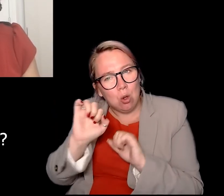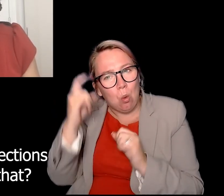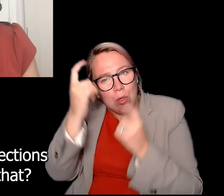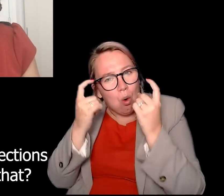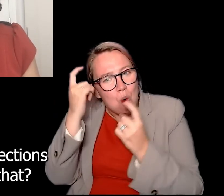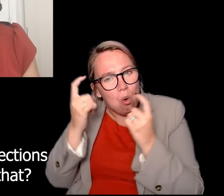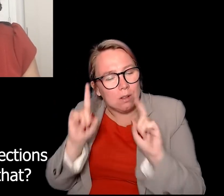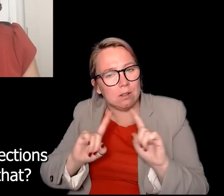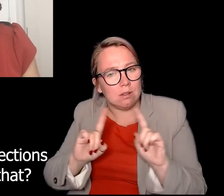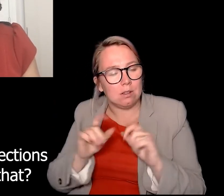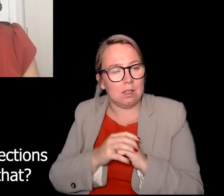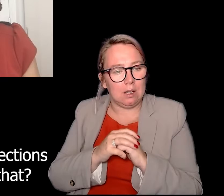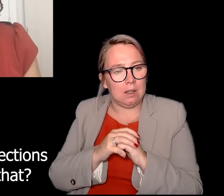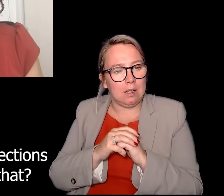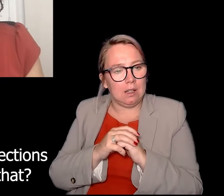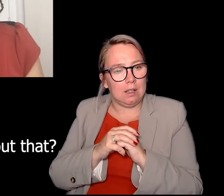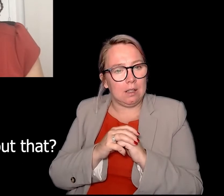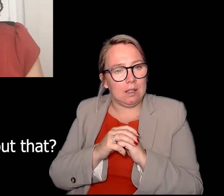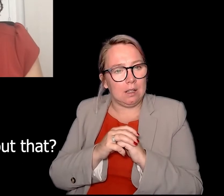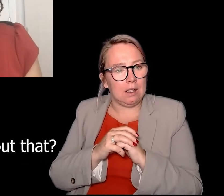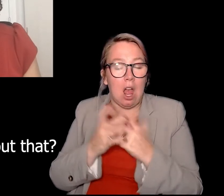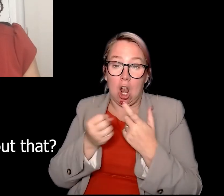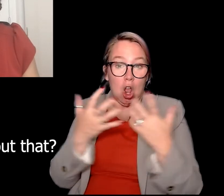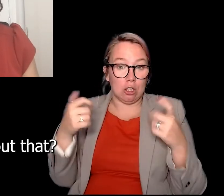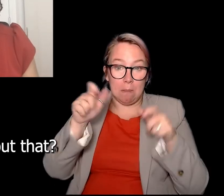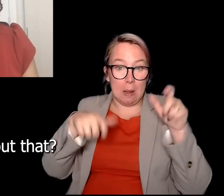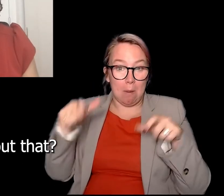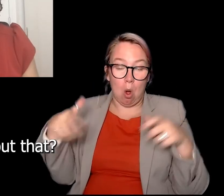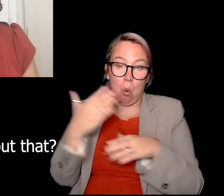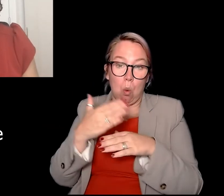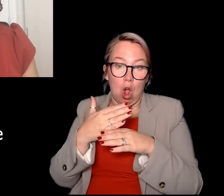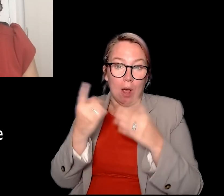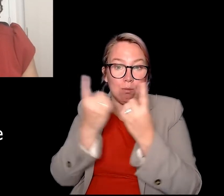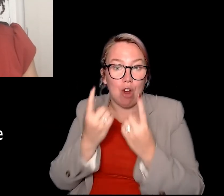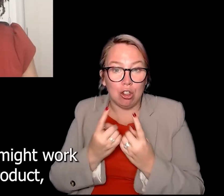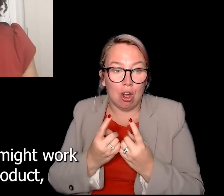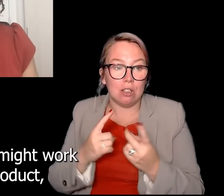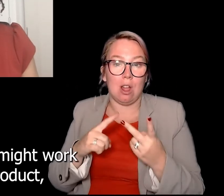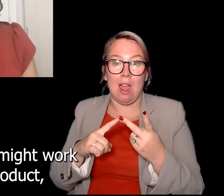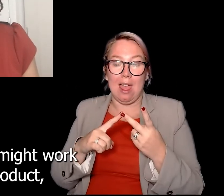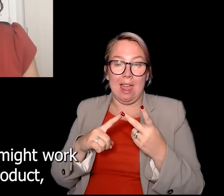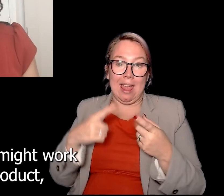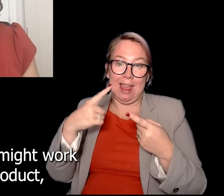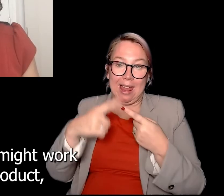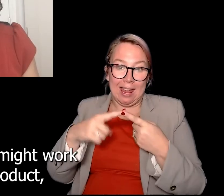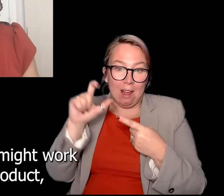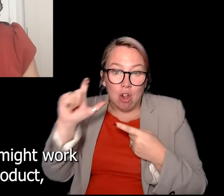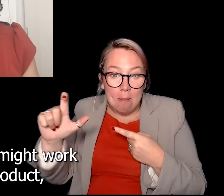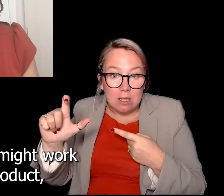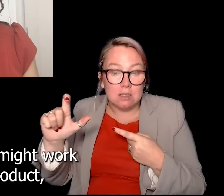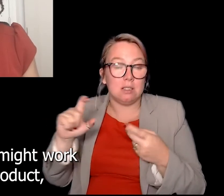you know, evolved? What are some of your reflections and your thoughts on that? And how did you go about that? There's lots of people who work in products and they might work on,